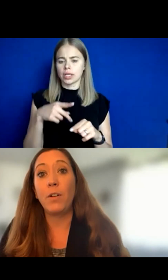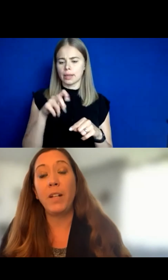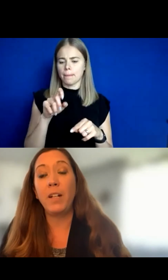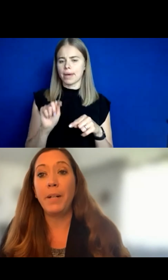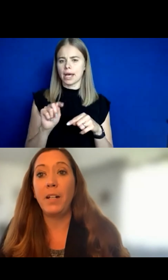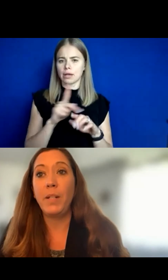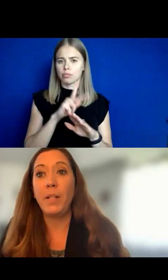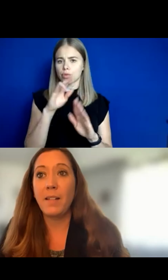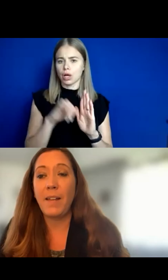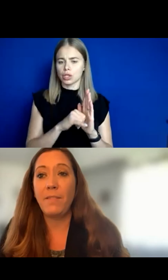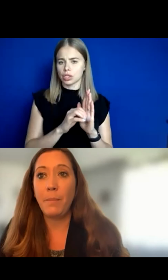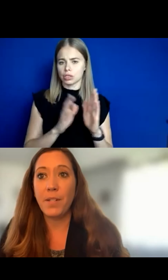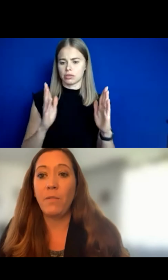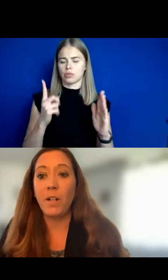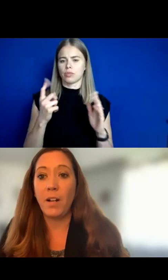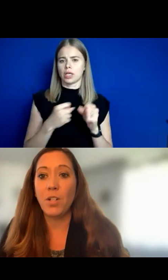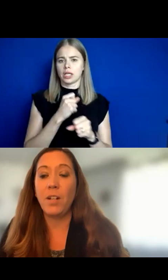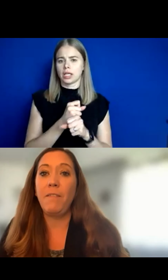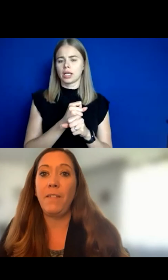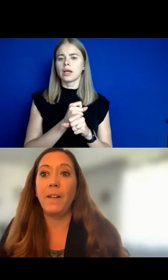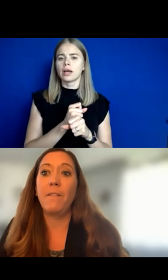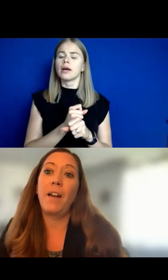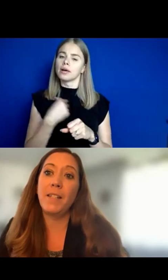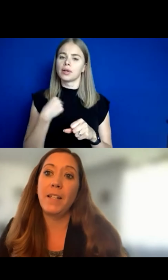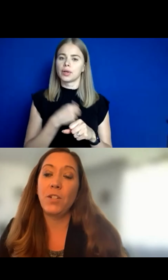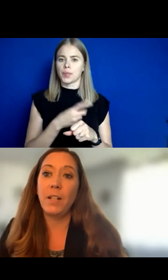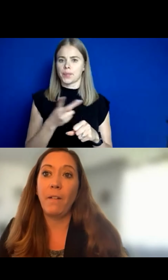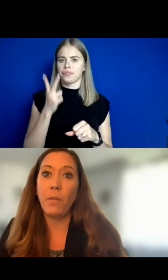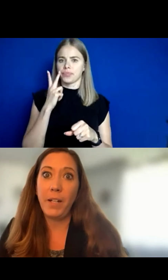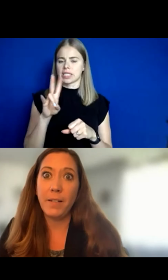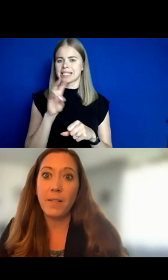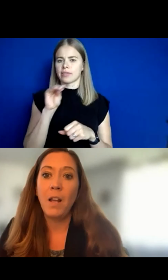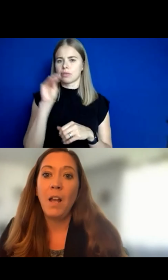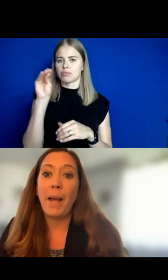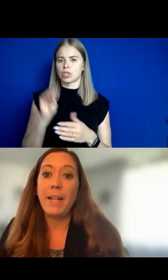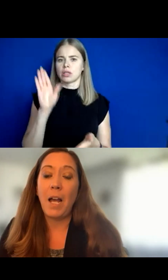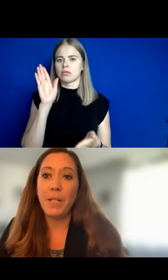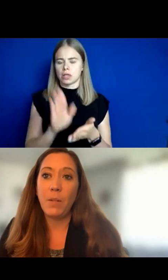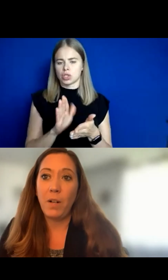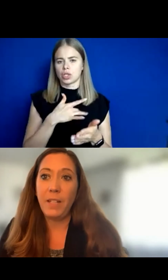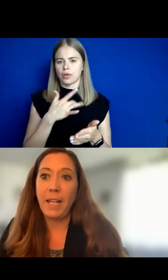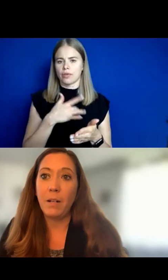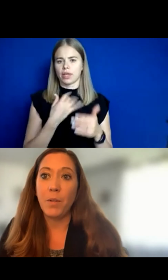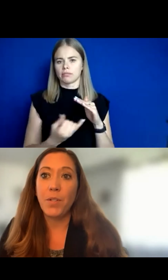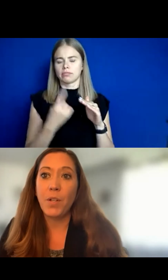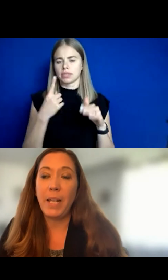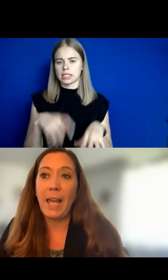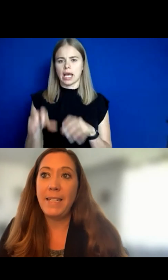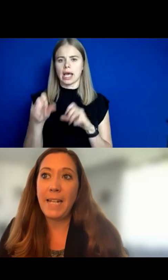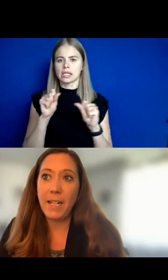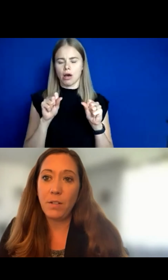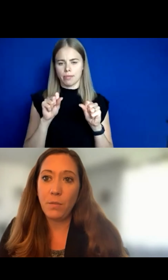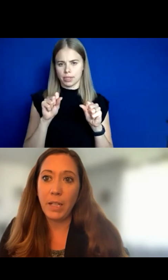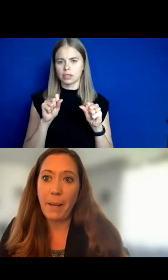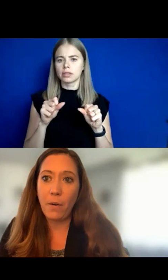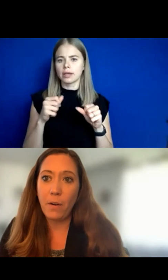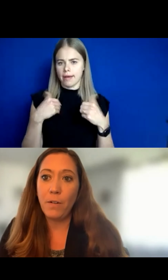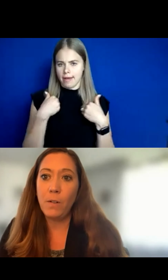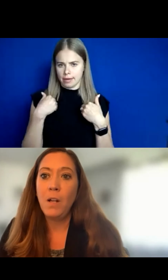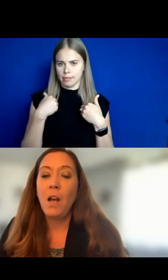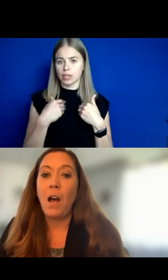over a 1-year period, we saw a 70% reduction in feeling of isolation and loneliness by adopting one of the animals. So again, data is